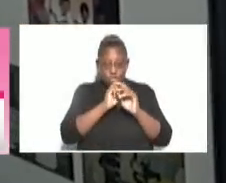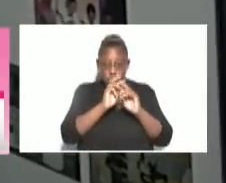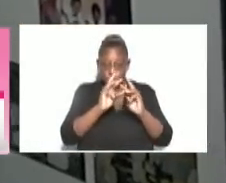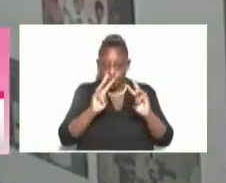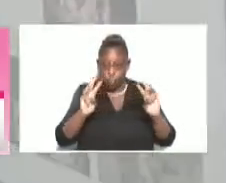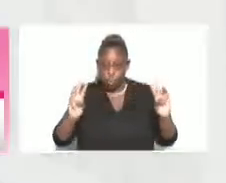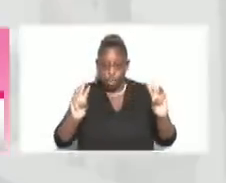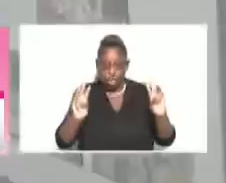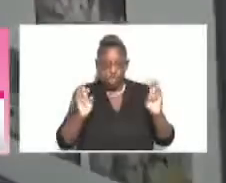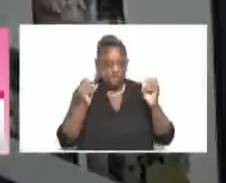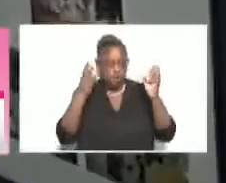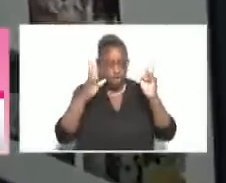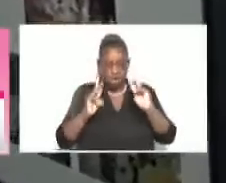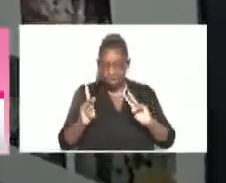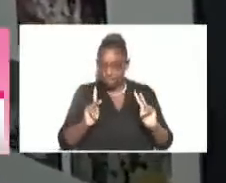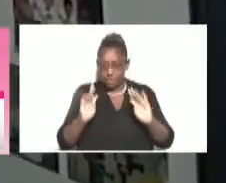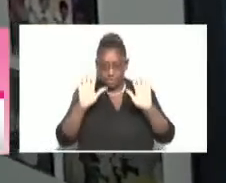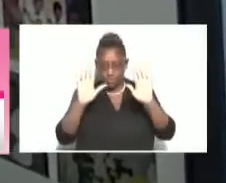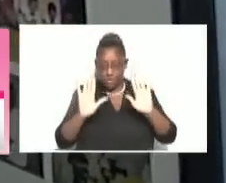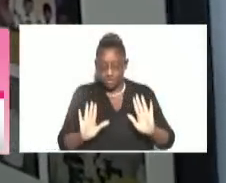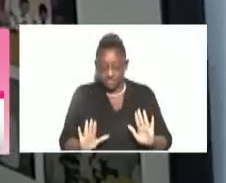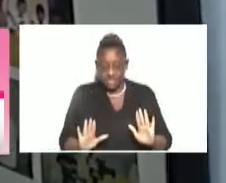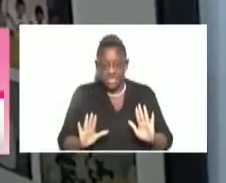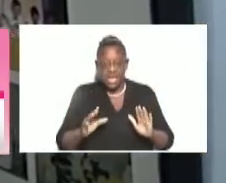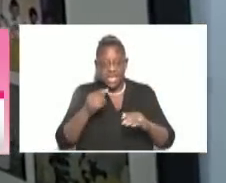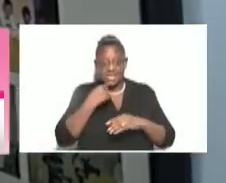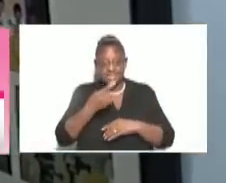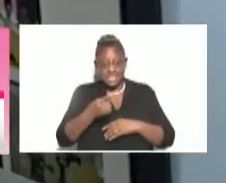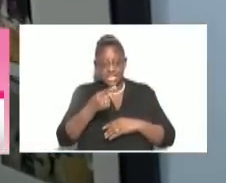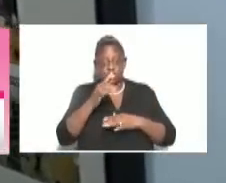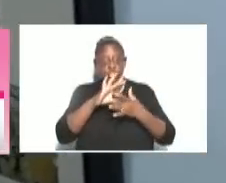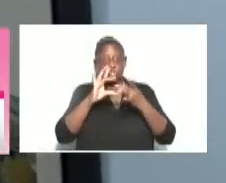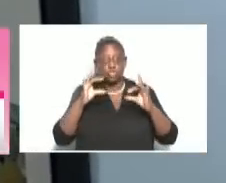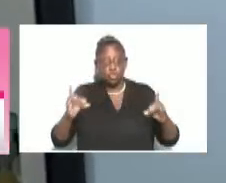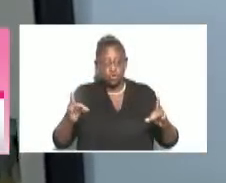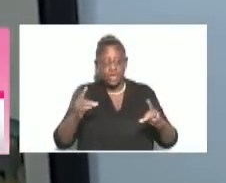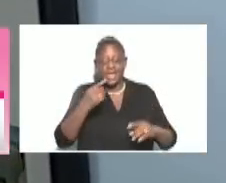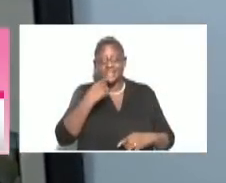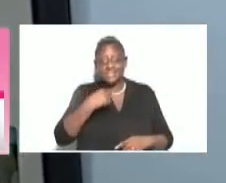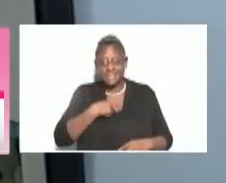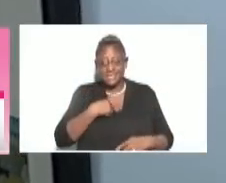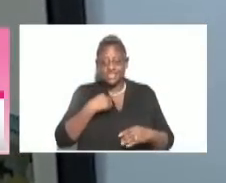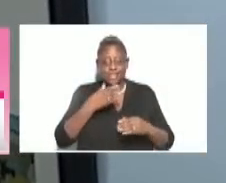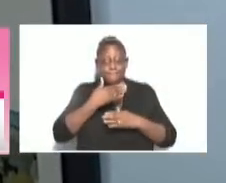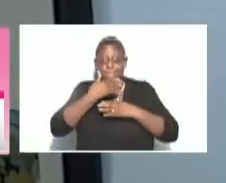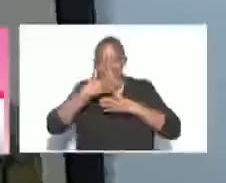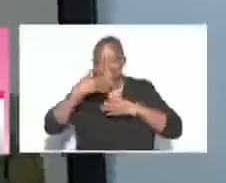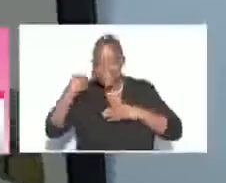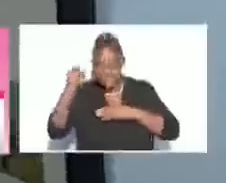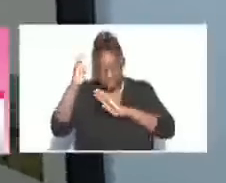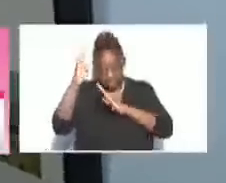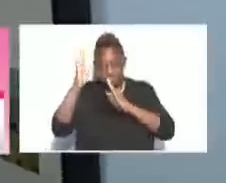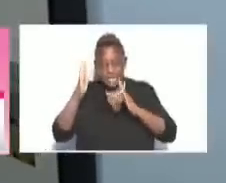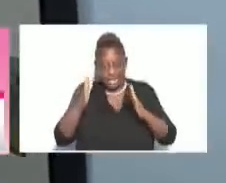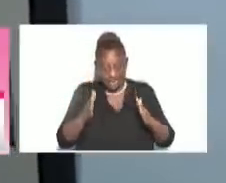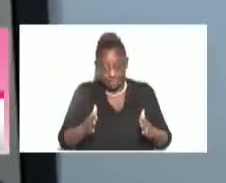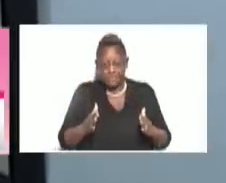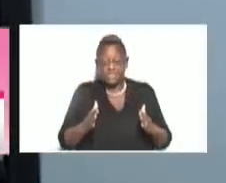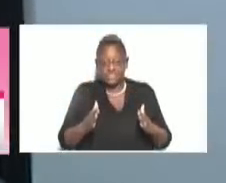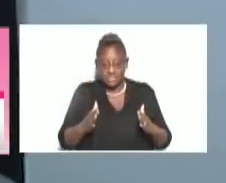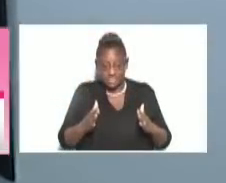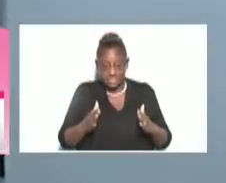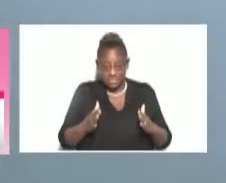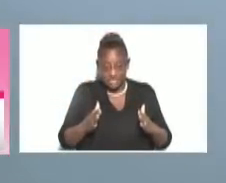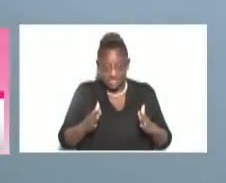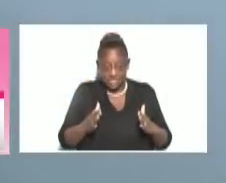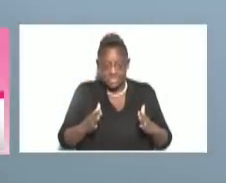of broadcasting. You look at this wall, it tells a story. And the story tells what the greatest and best of Bahamians are the